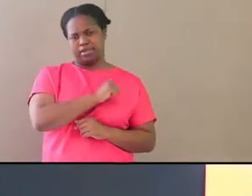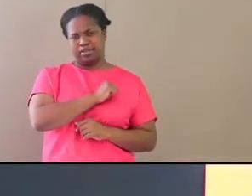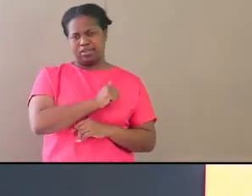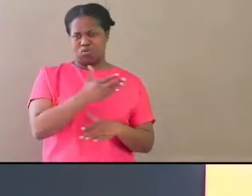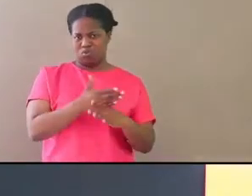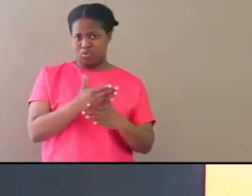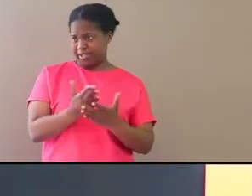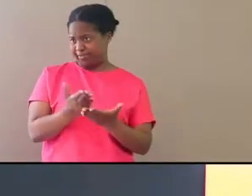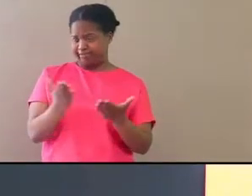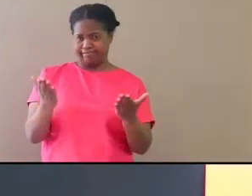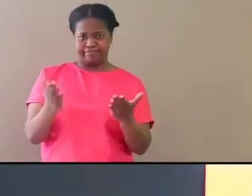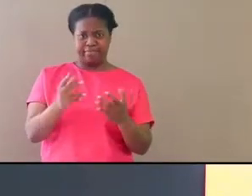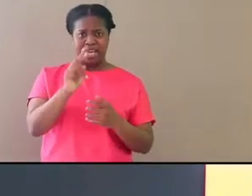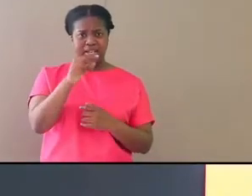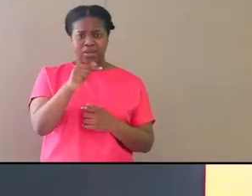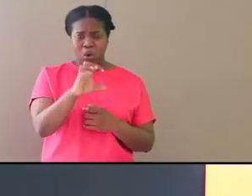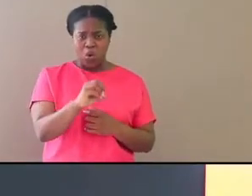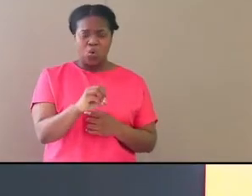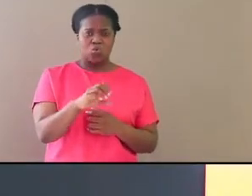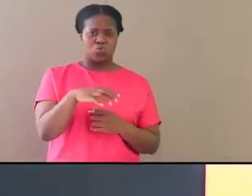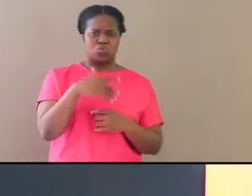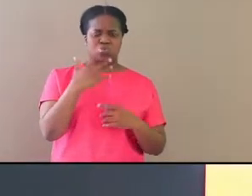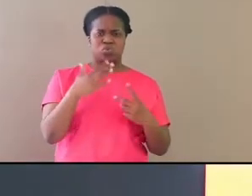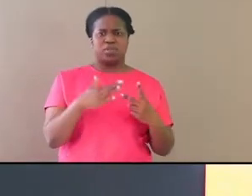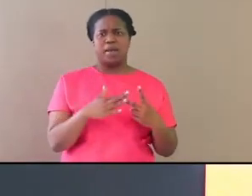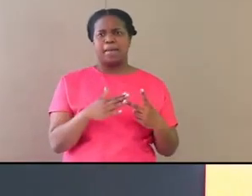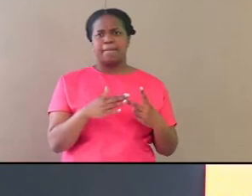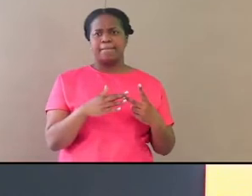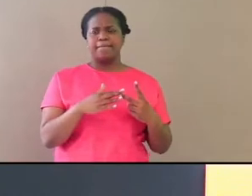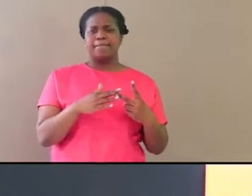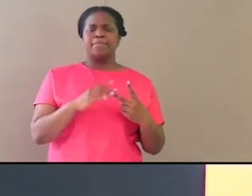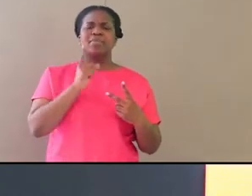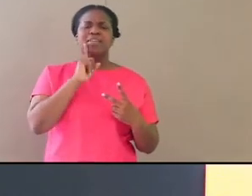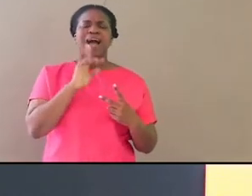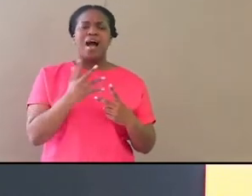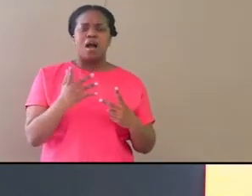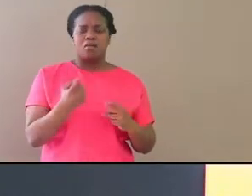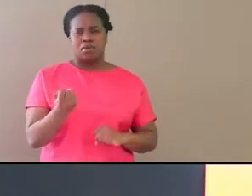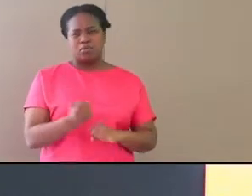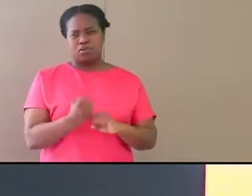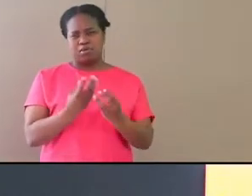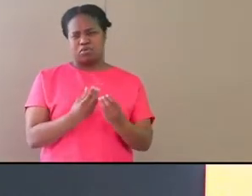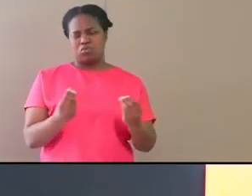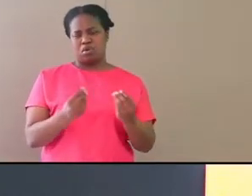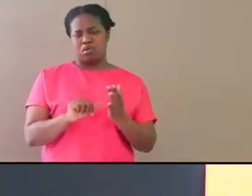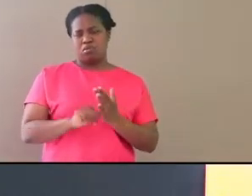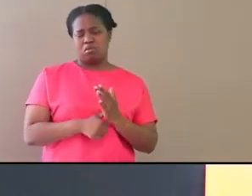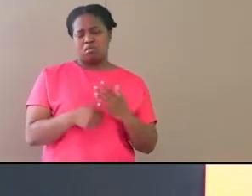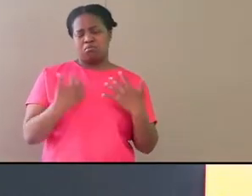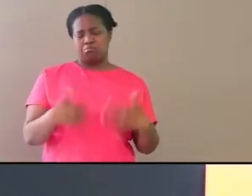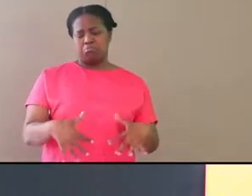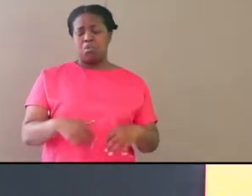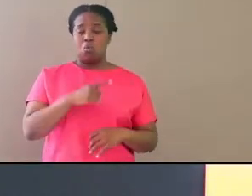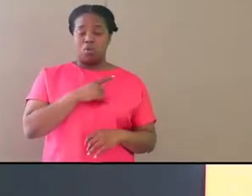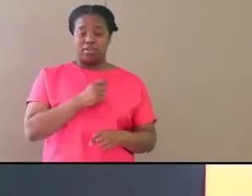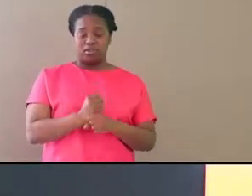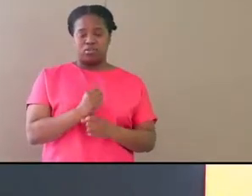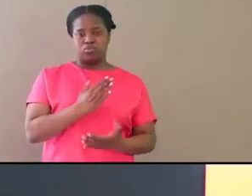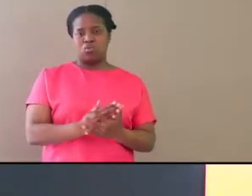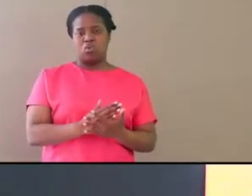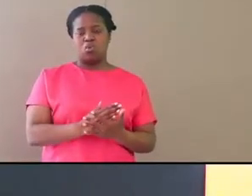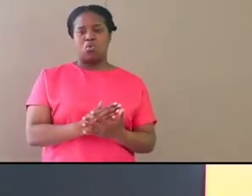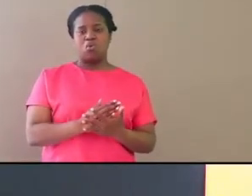NGOs that also look at everything else over and above just the grant so that we can make sure that